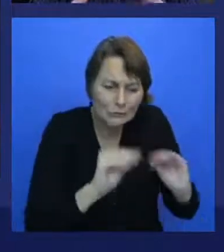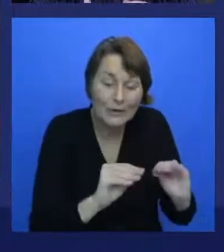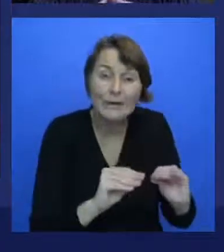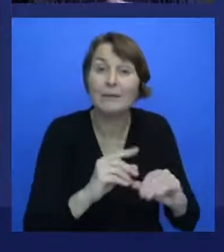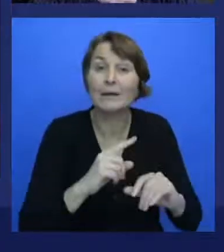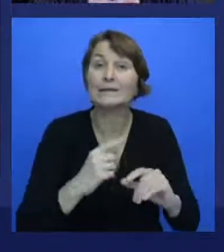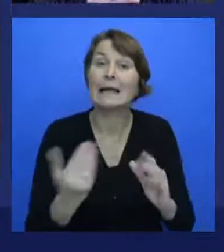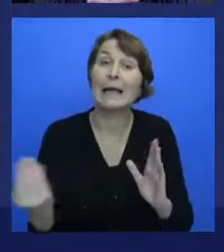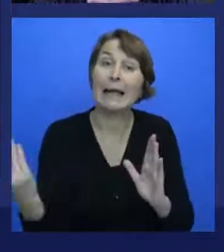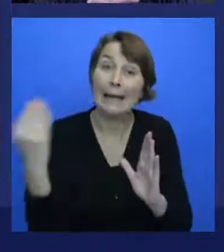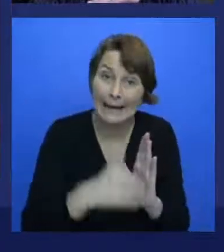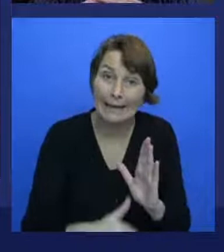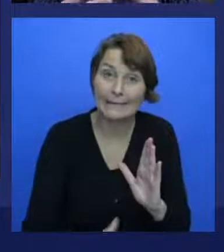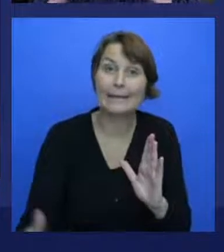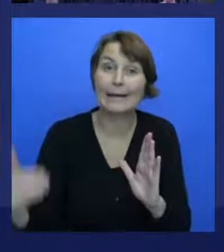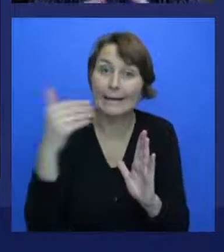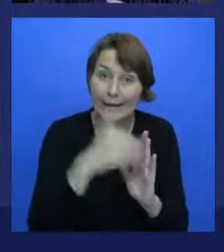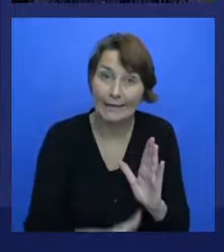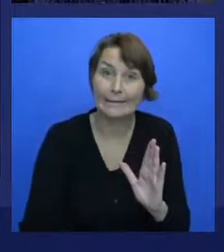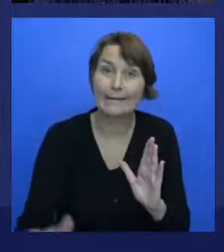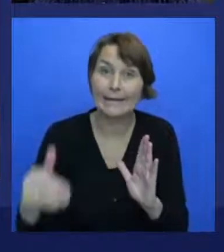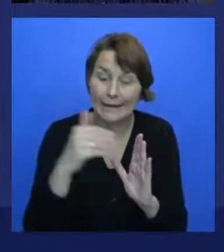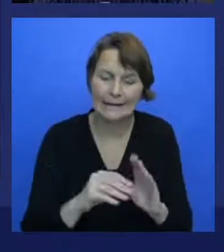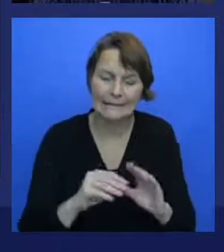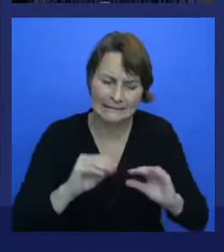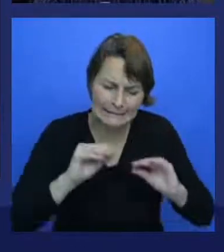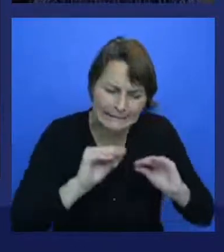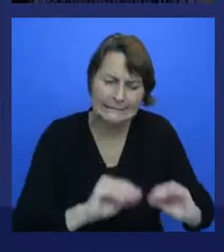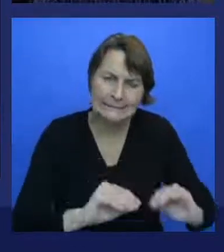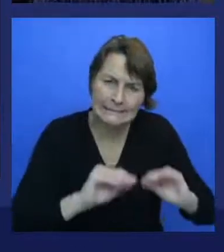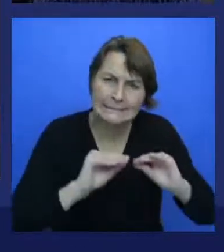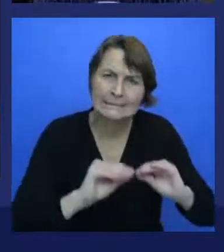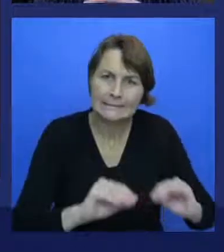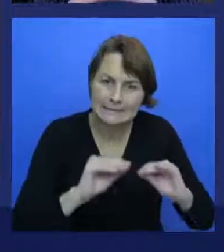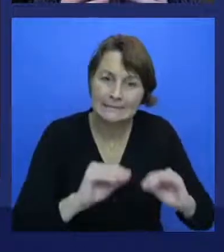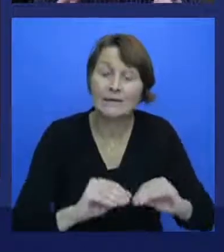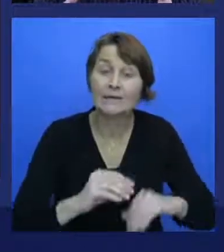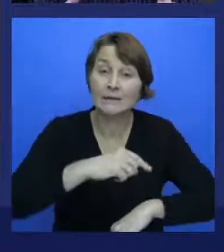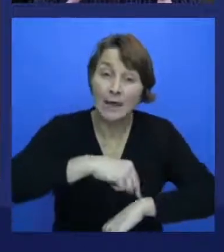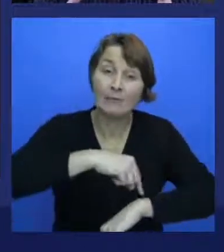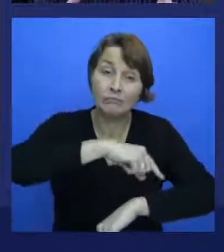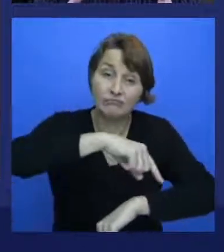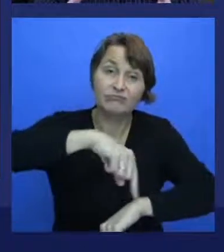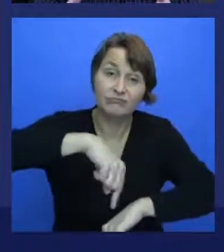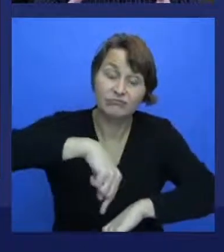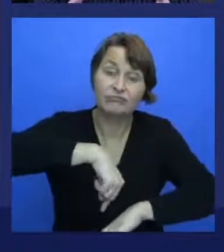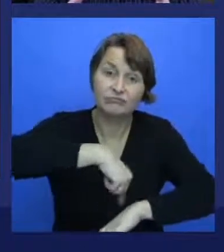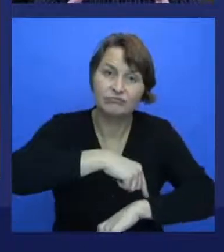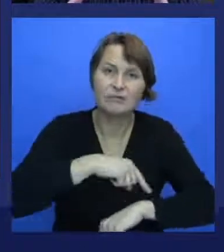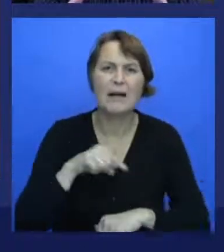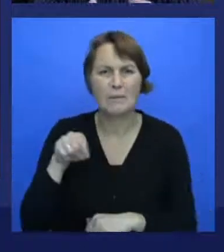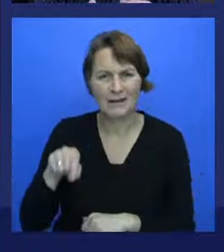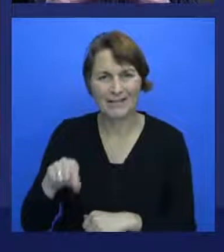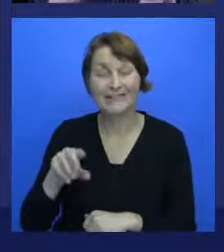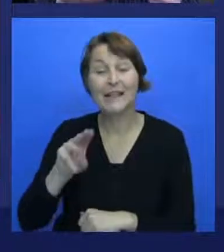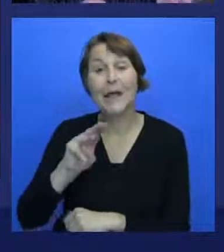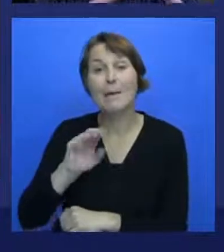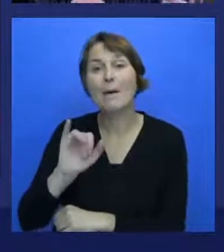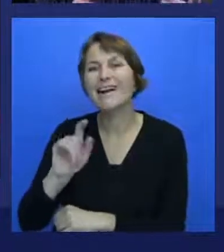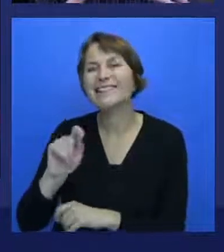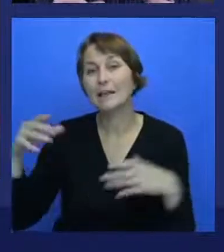training articulation like this, it can take impossibly long. What the MIT group succeeded to do with Dactyl was